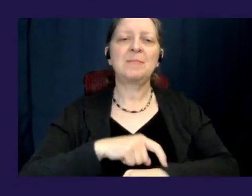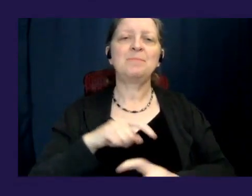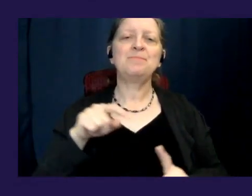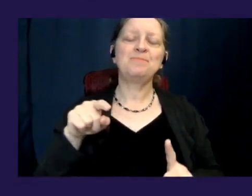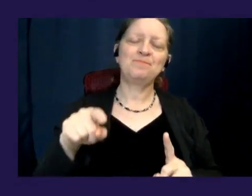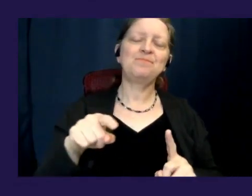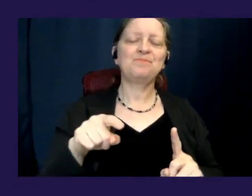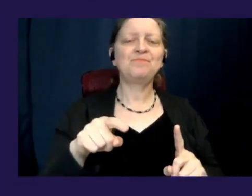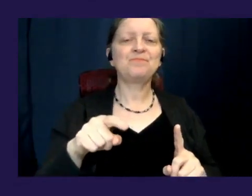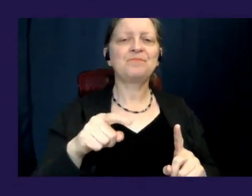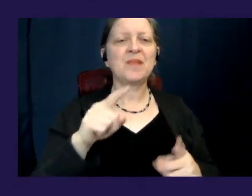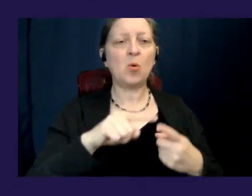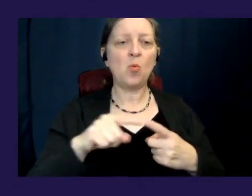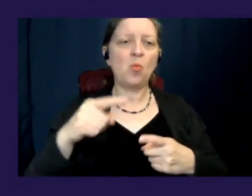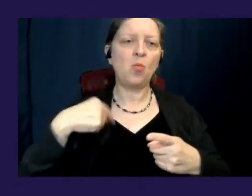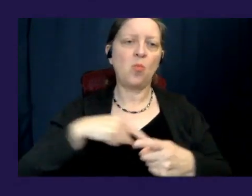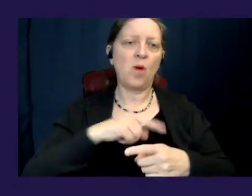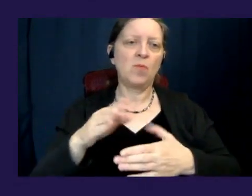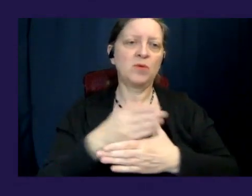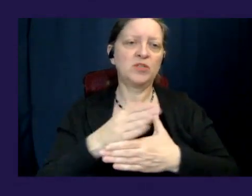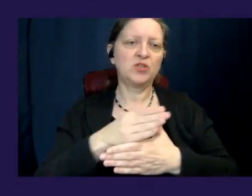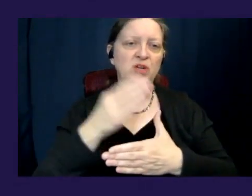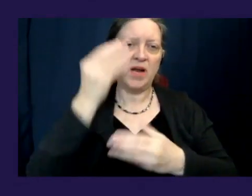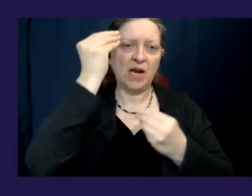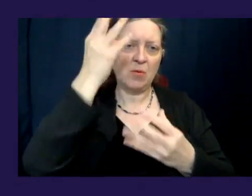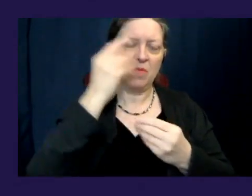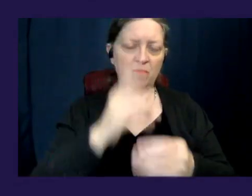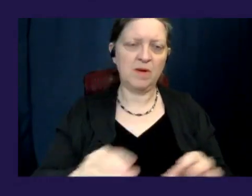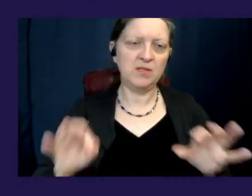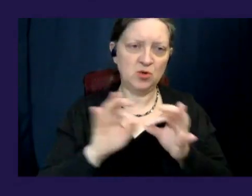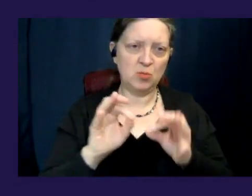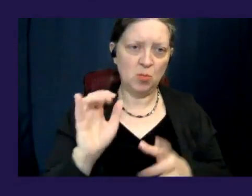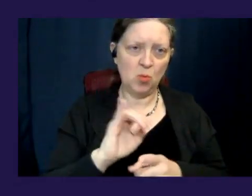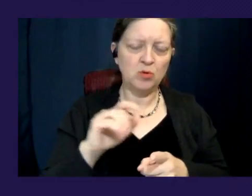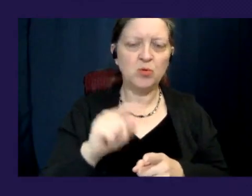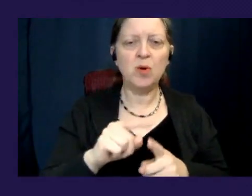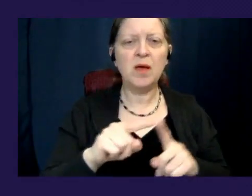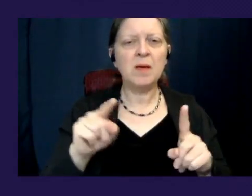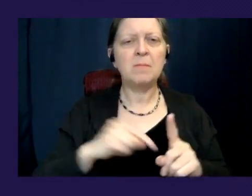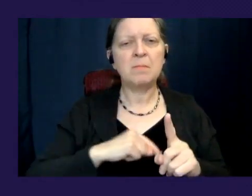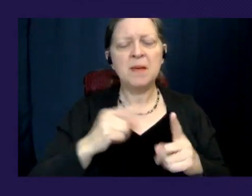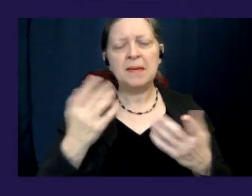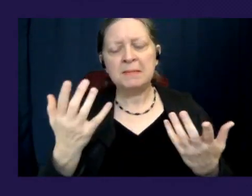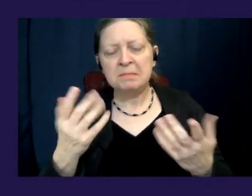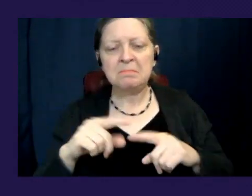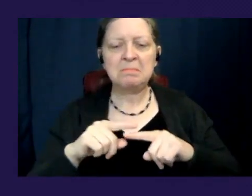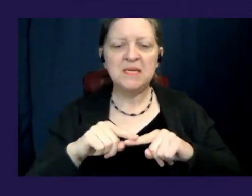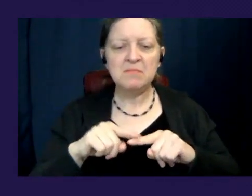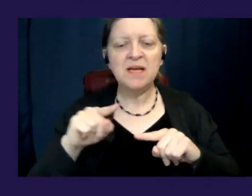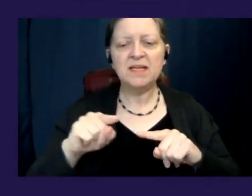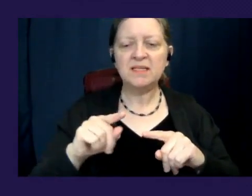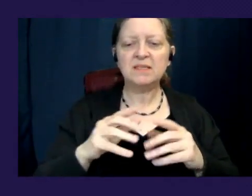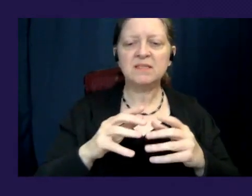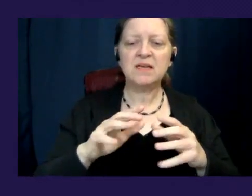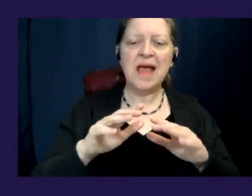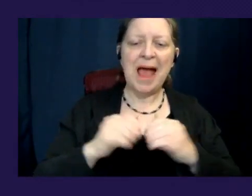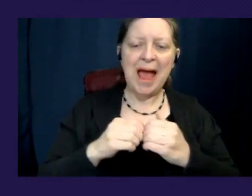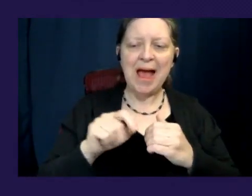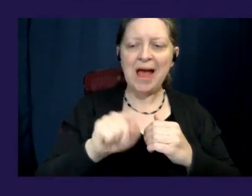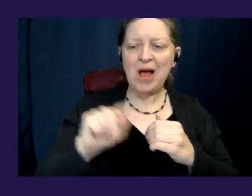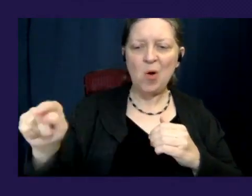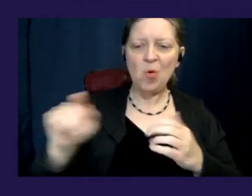think overall it has to do with how information is rooted on the needs of communities and their